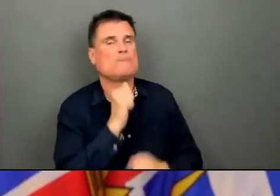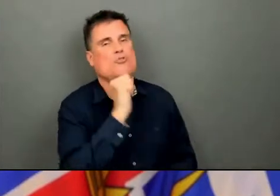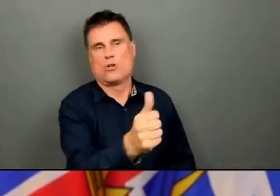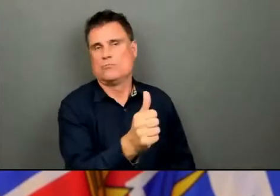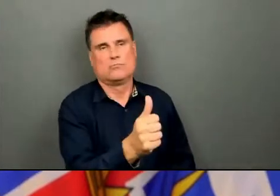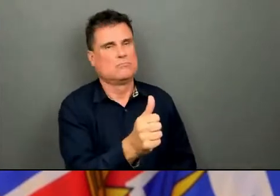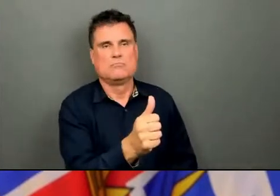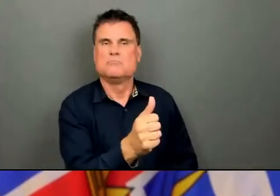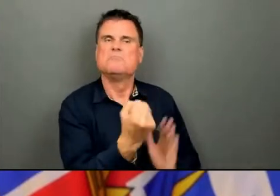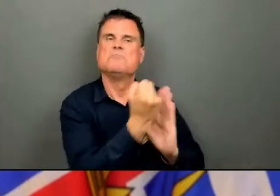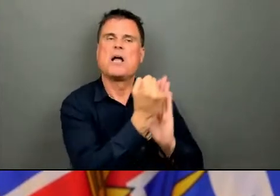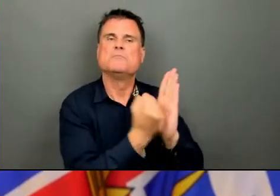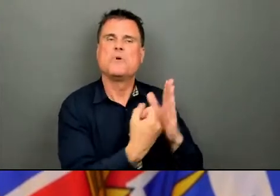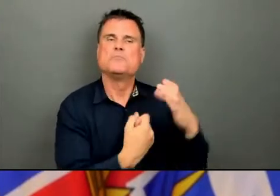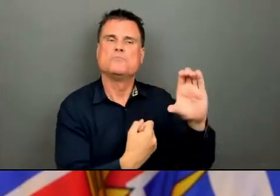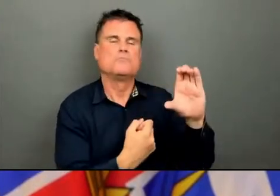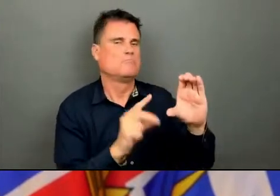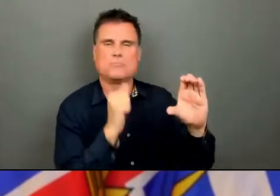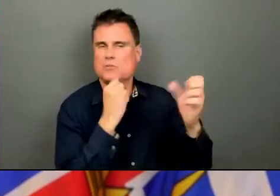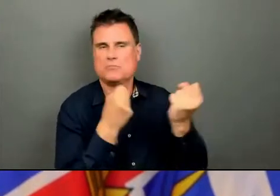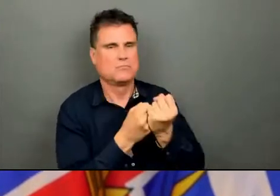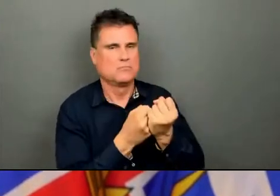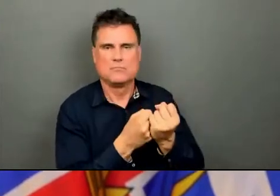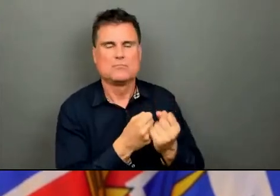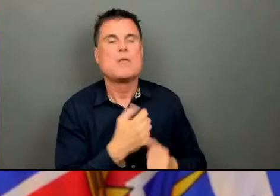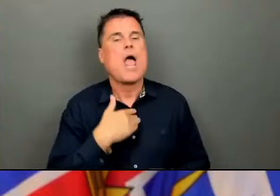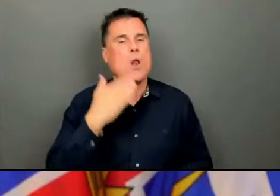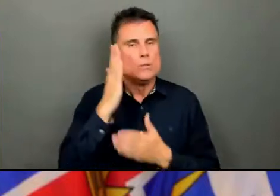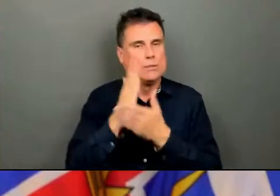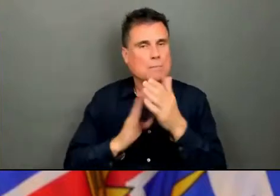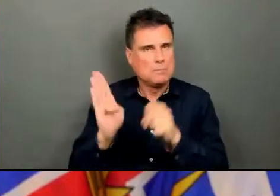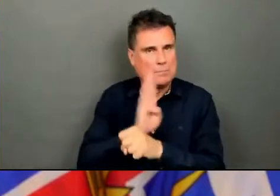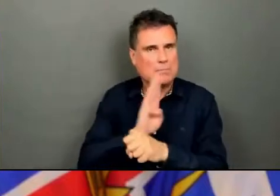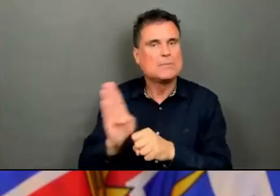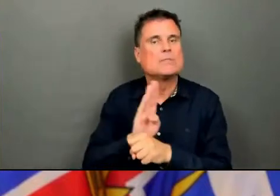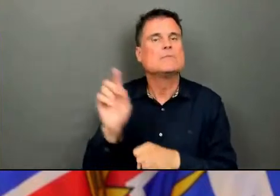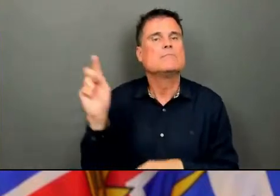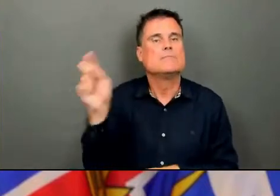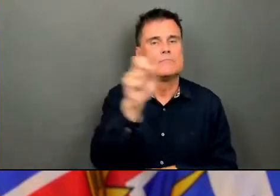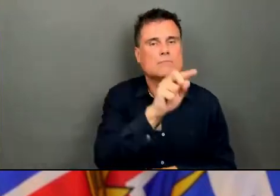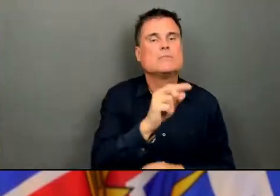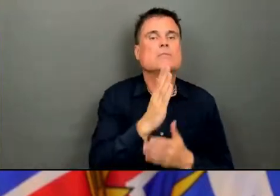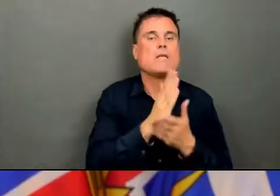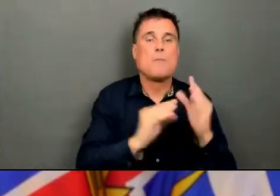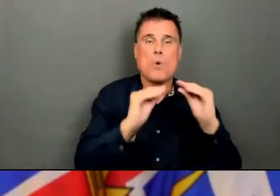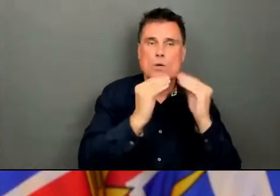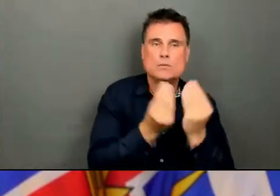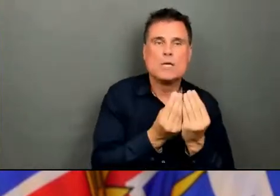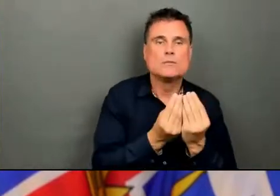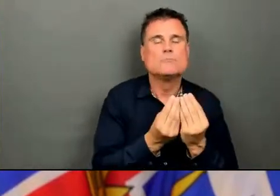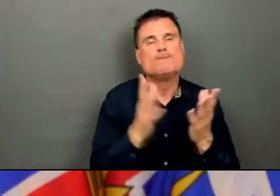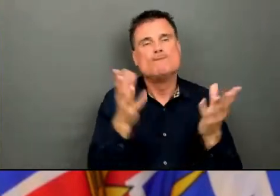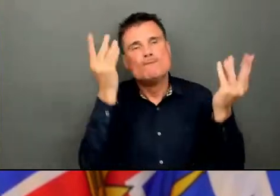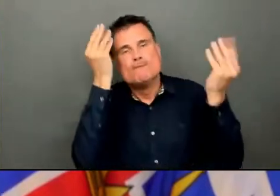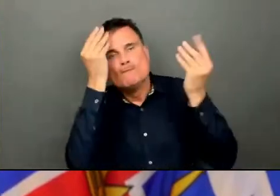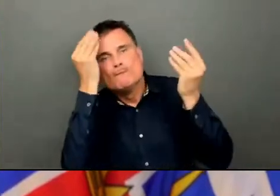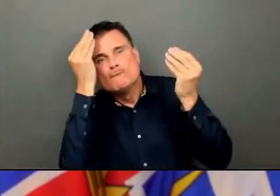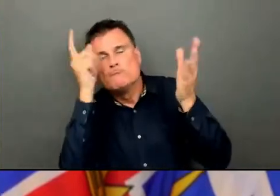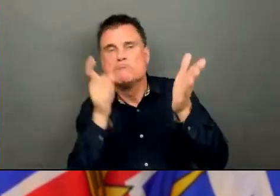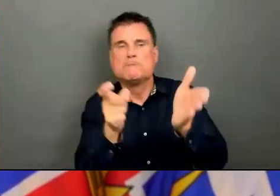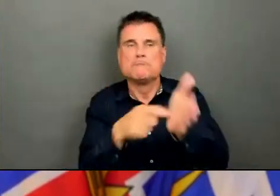So I know individual businesses and organizations are looking at that, but there are legal and